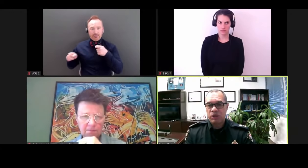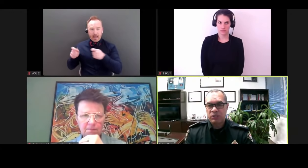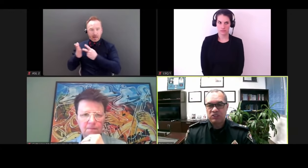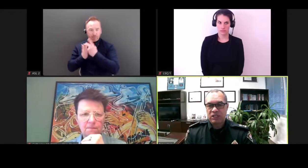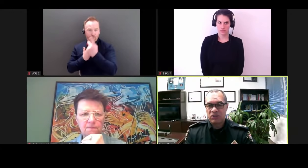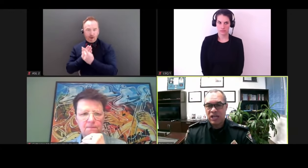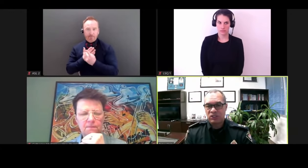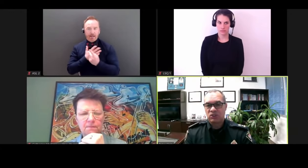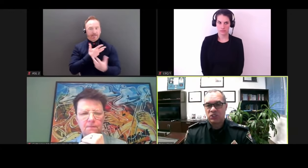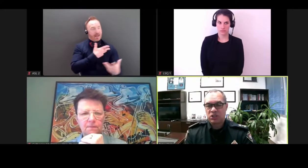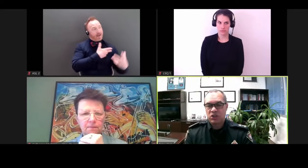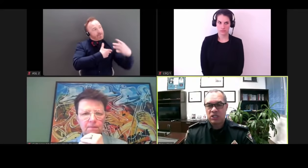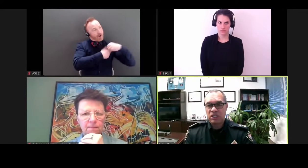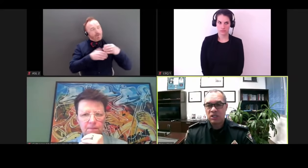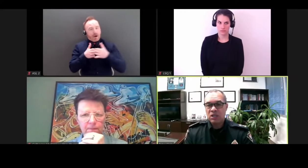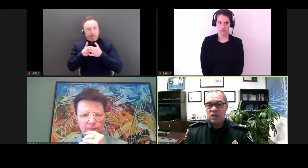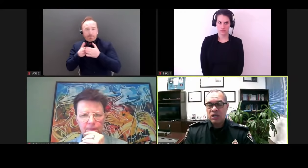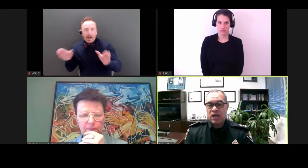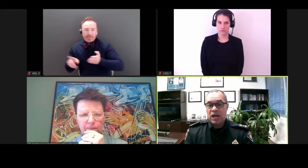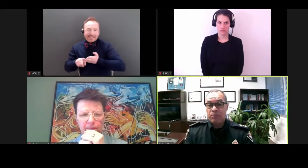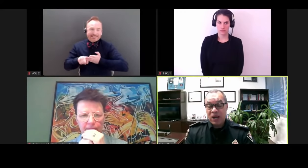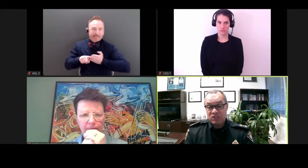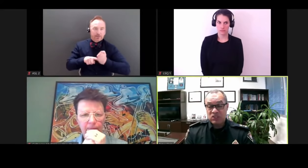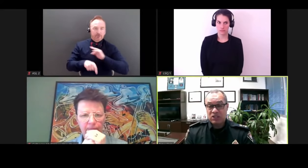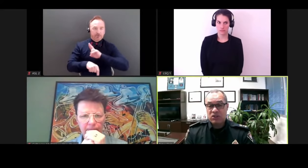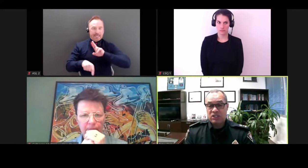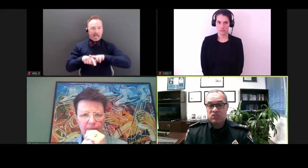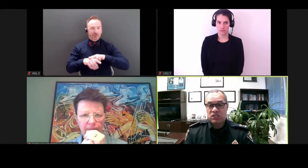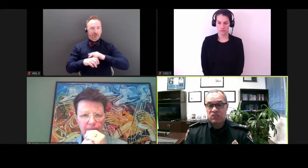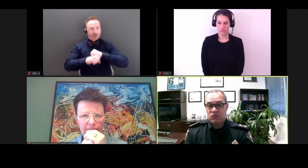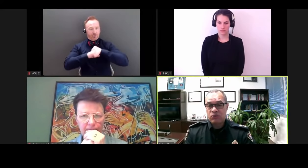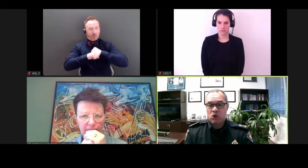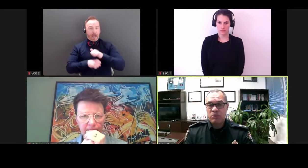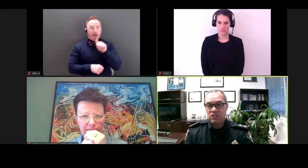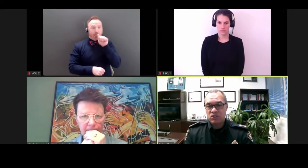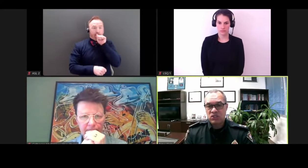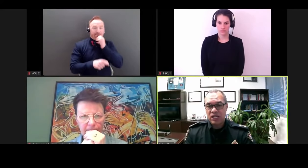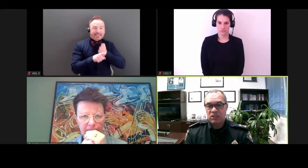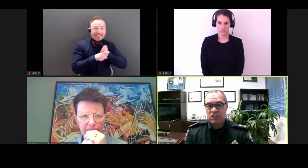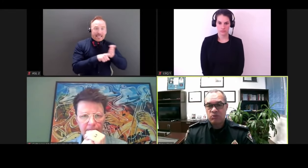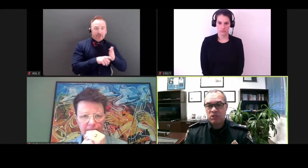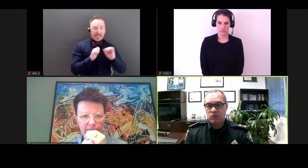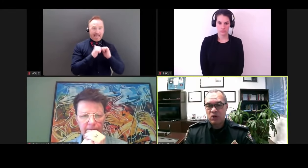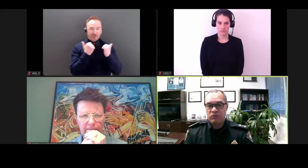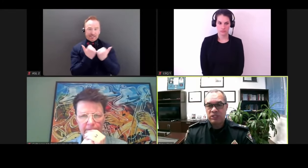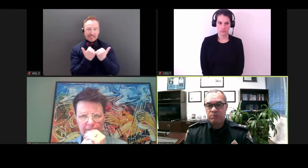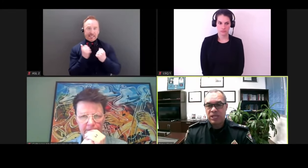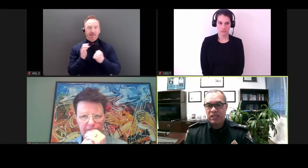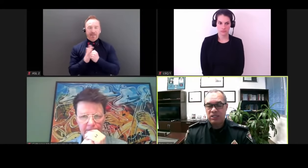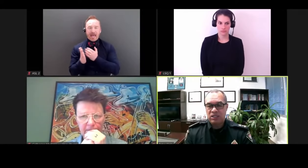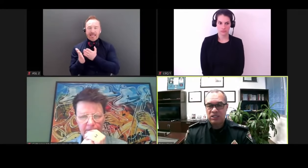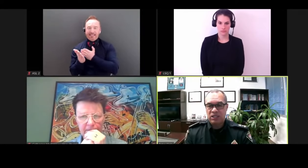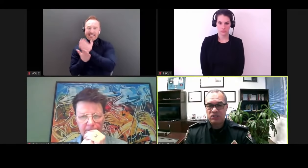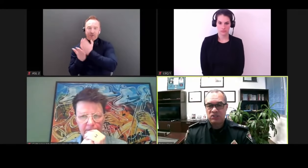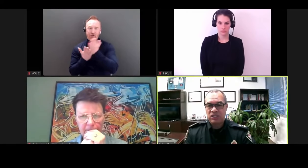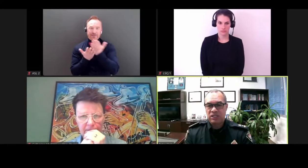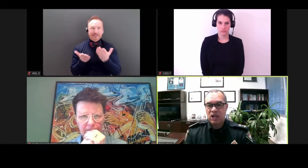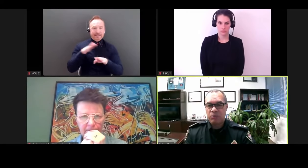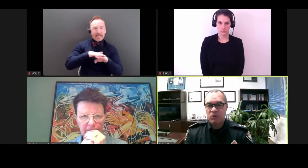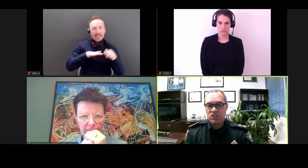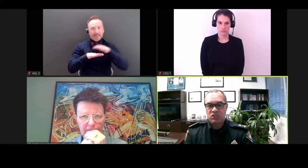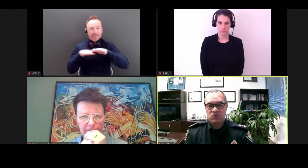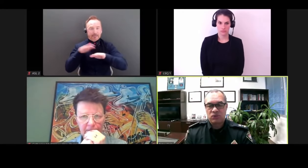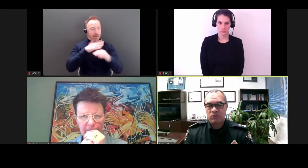of public sector, national security, private sector agencies that form Intercept. And they have been involved in the planning, the intelligence, and